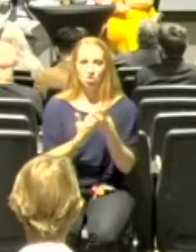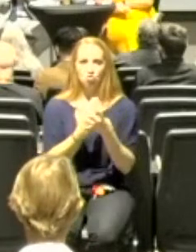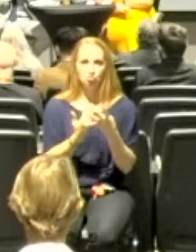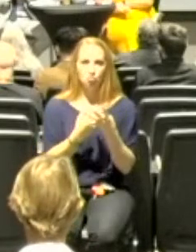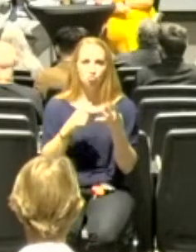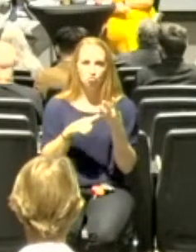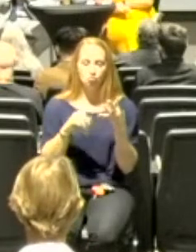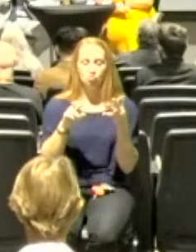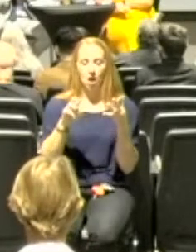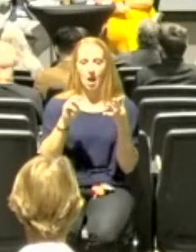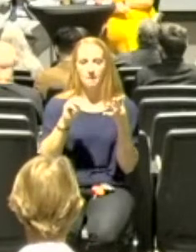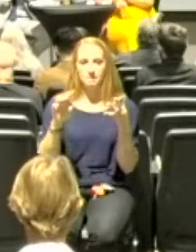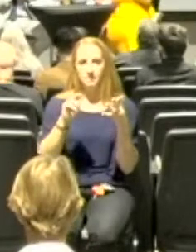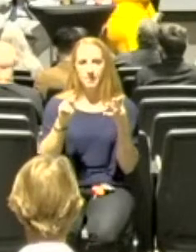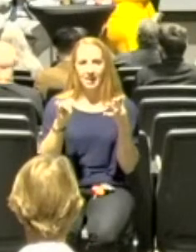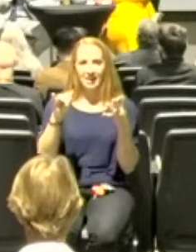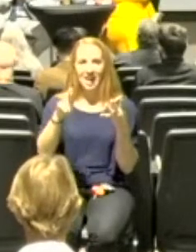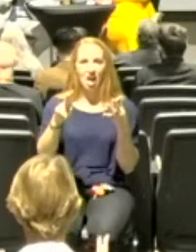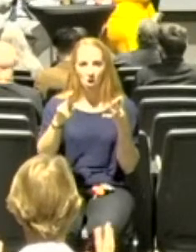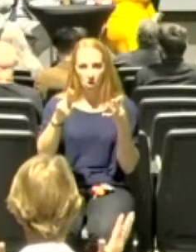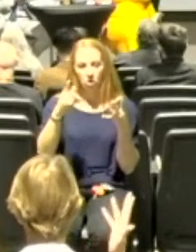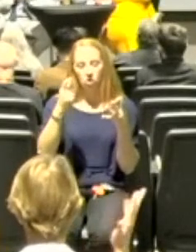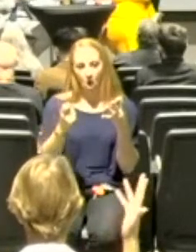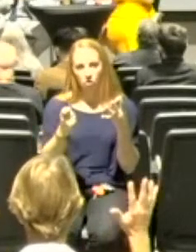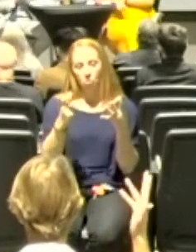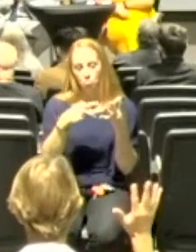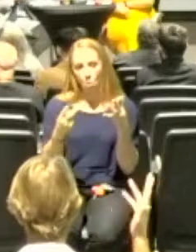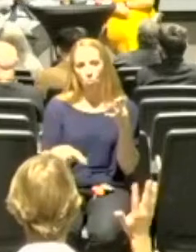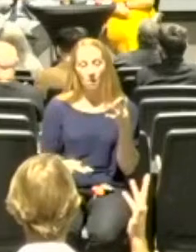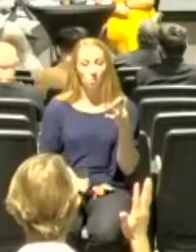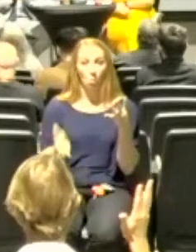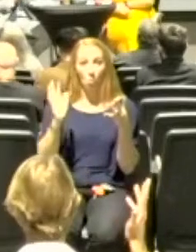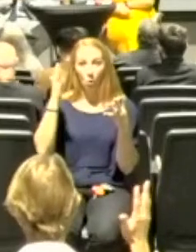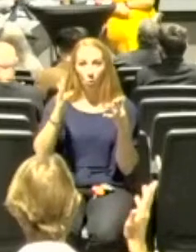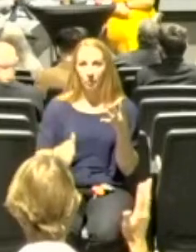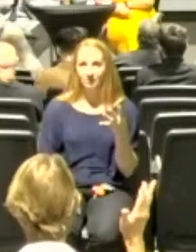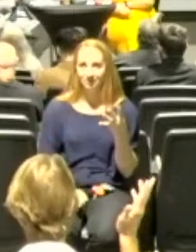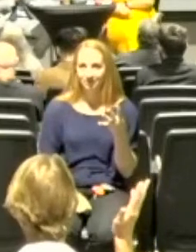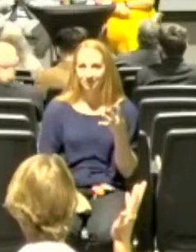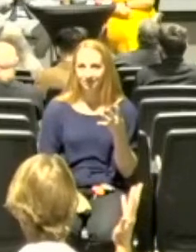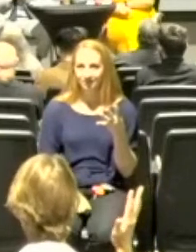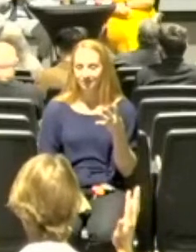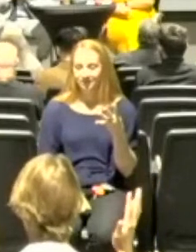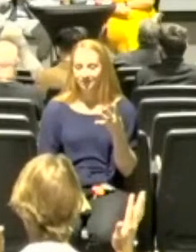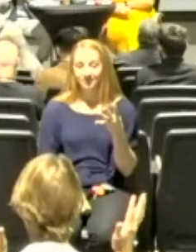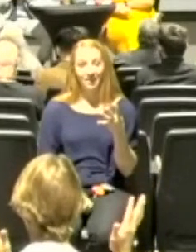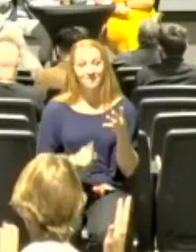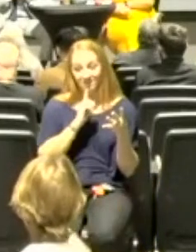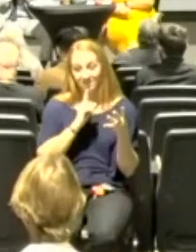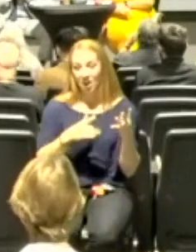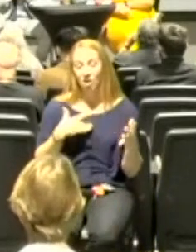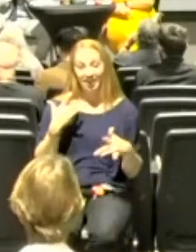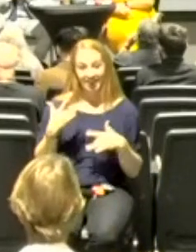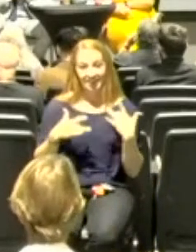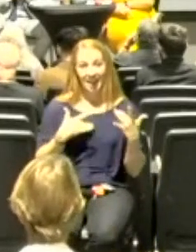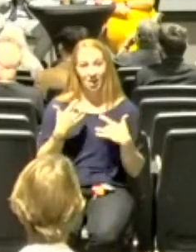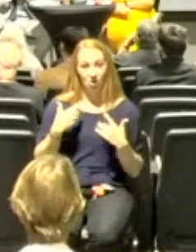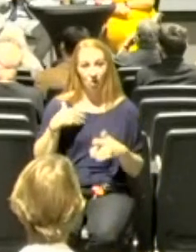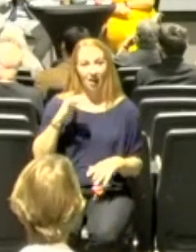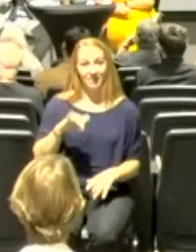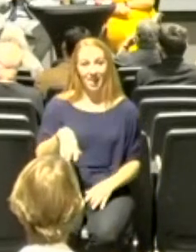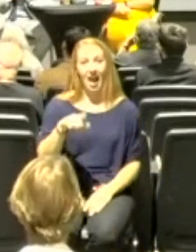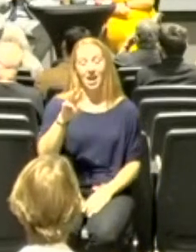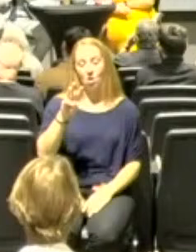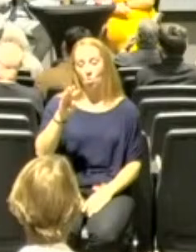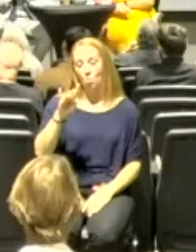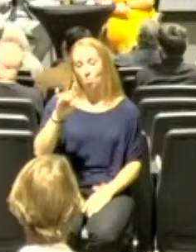Ronald McNair Scholar Program. Very happy for that program. Very excited to see what Dr. Kimberly Williams does